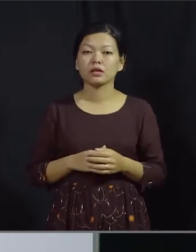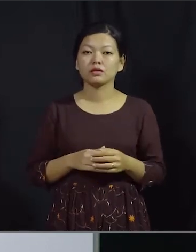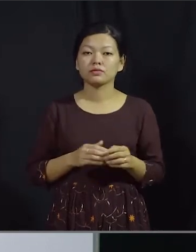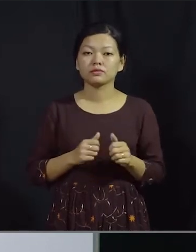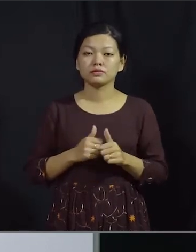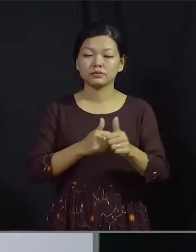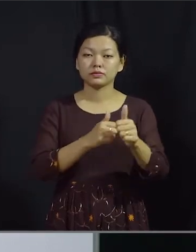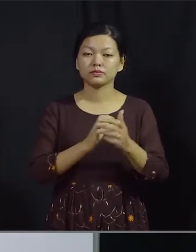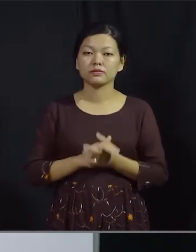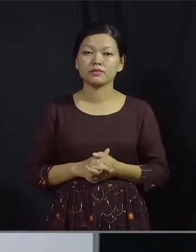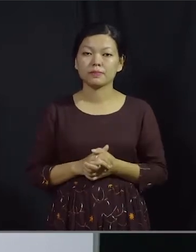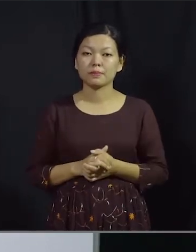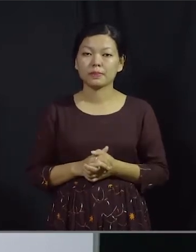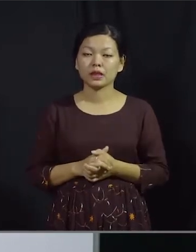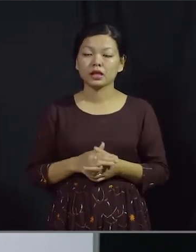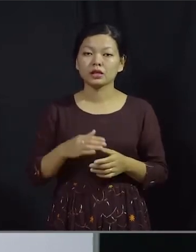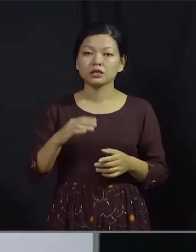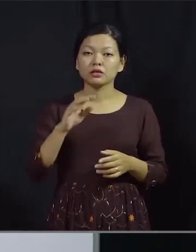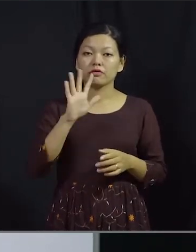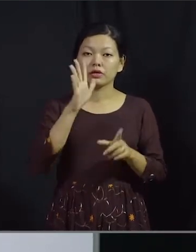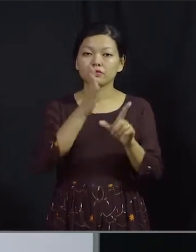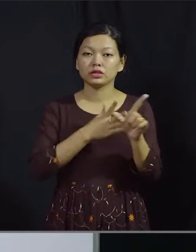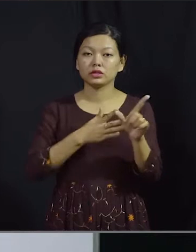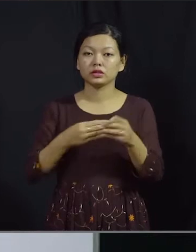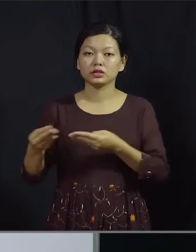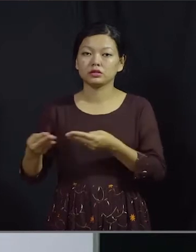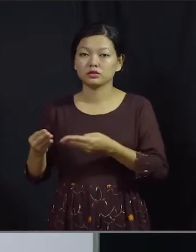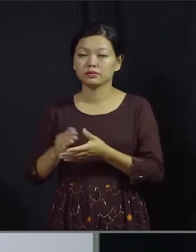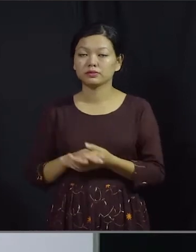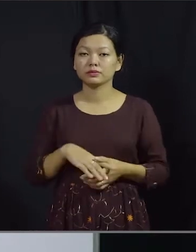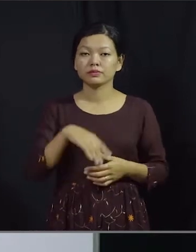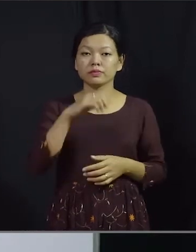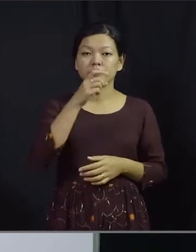of the preceding 5 years are profit 72,000,